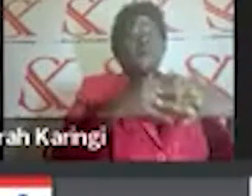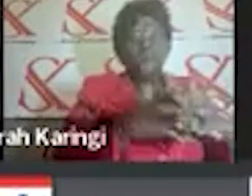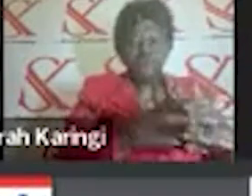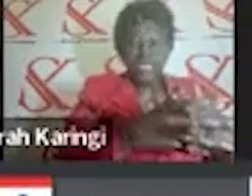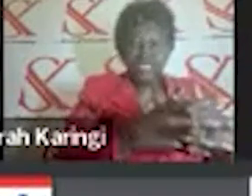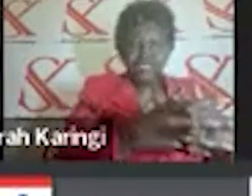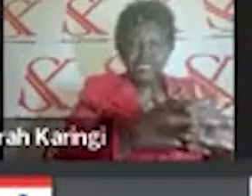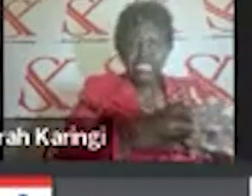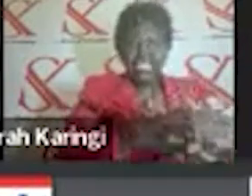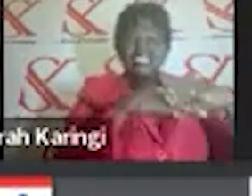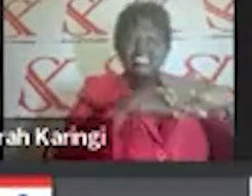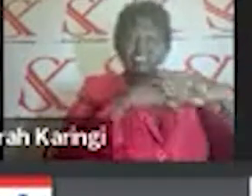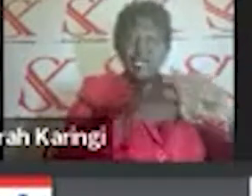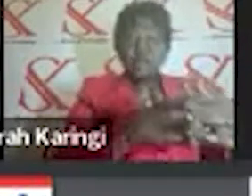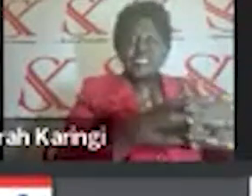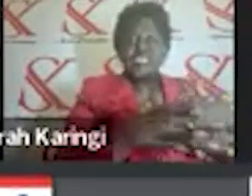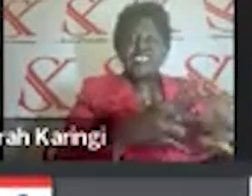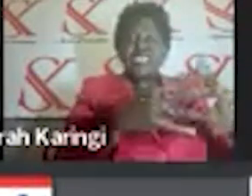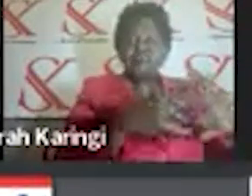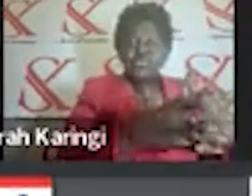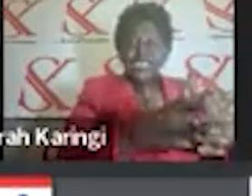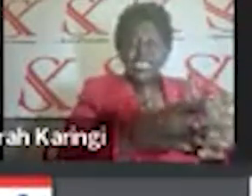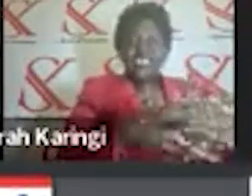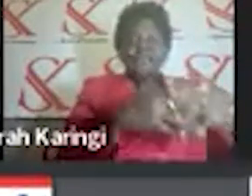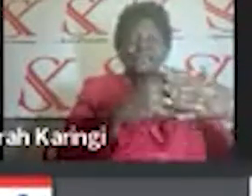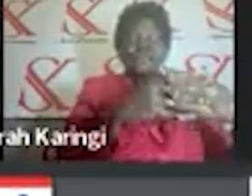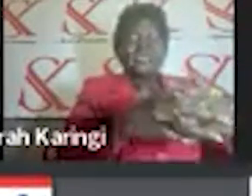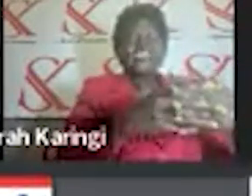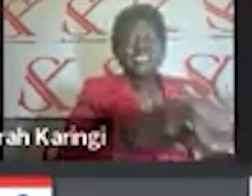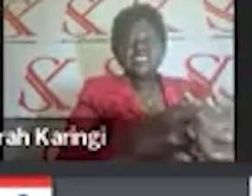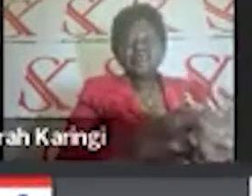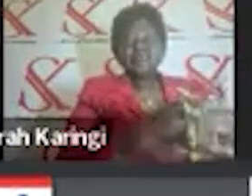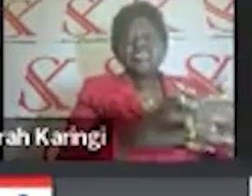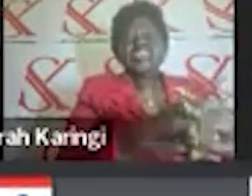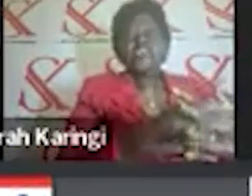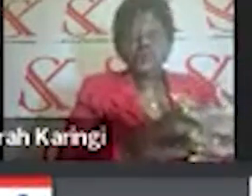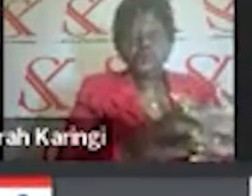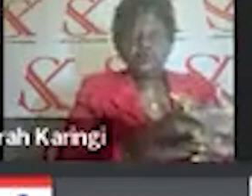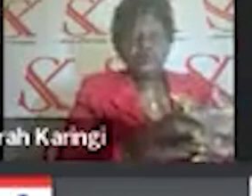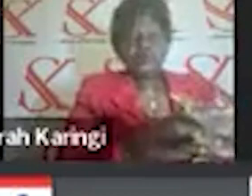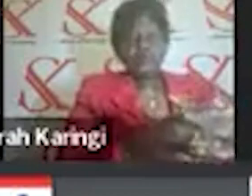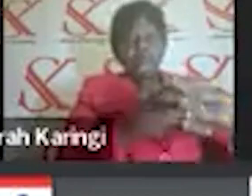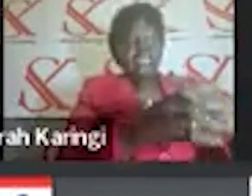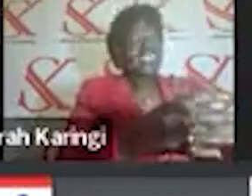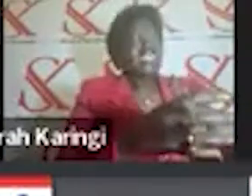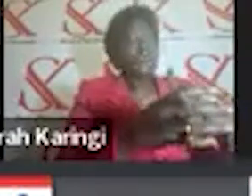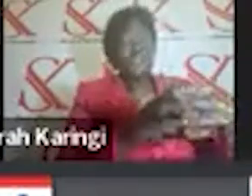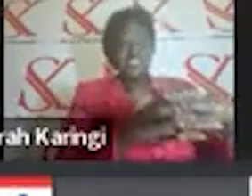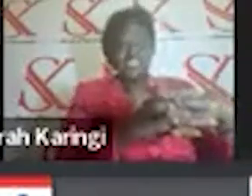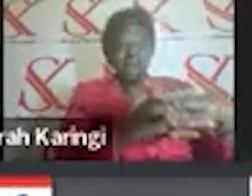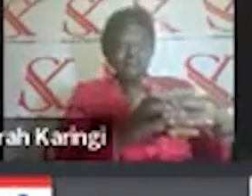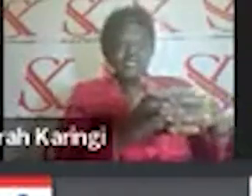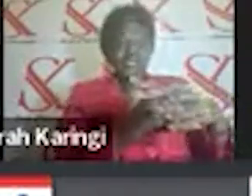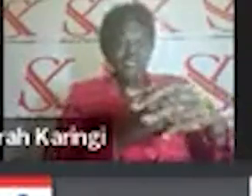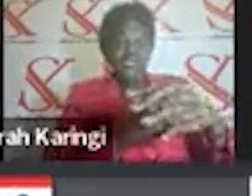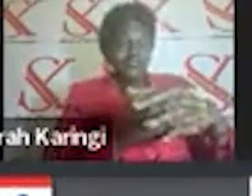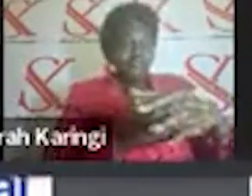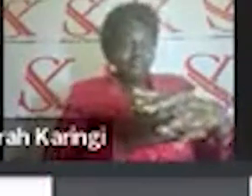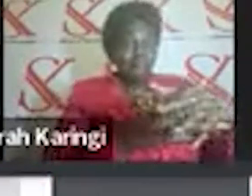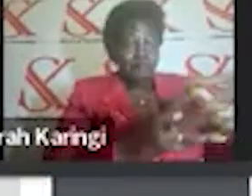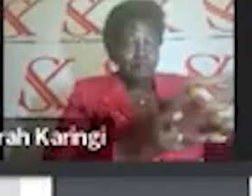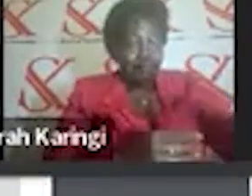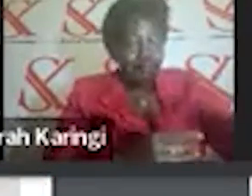network of golfers. And that is why you see they came together to achieve this goal. Let's go to the next slide, please,